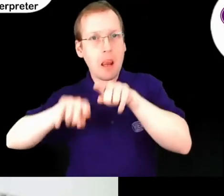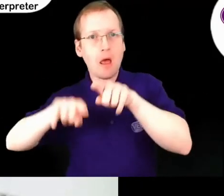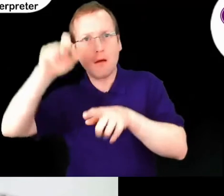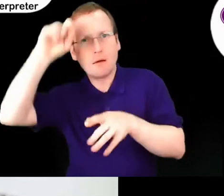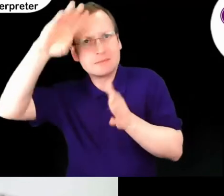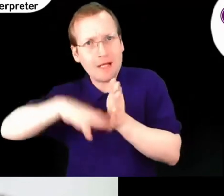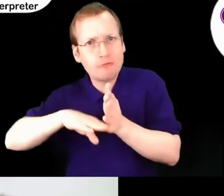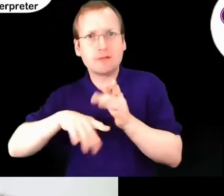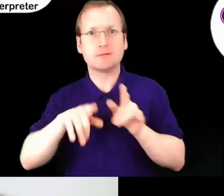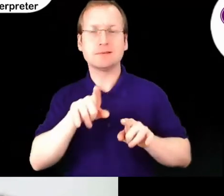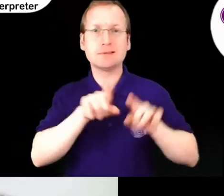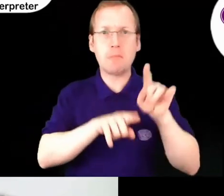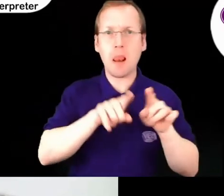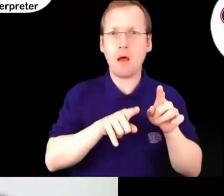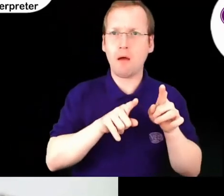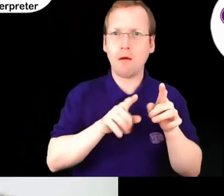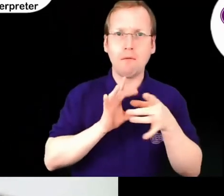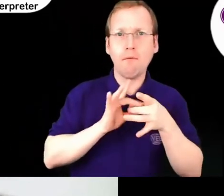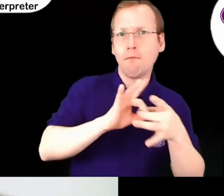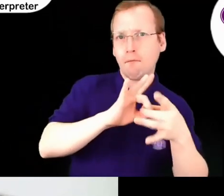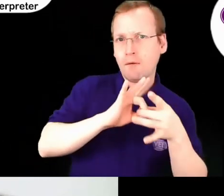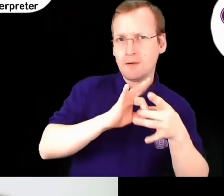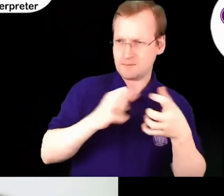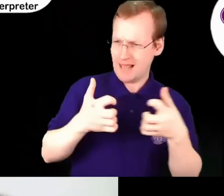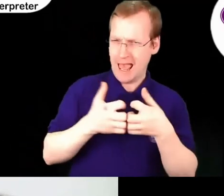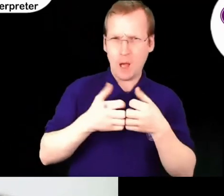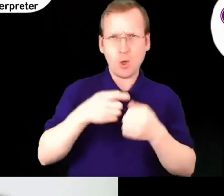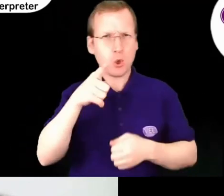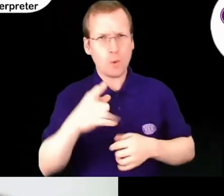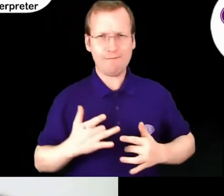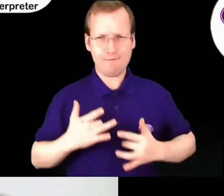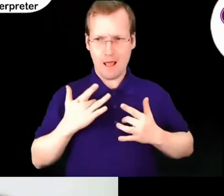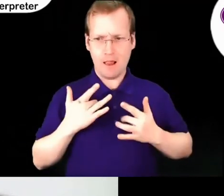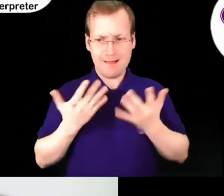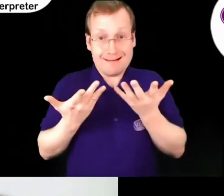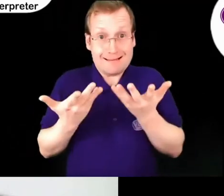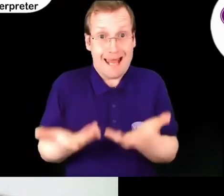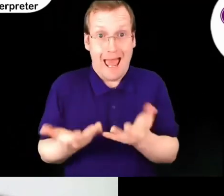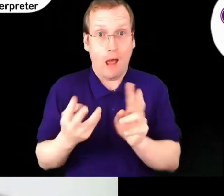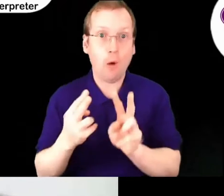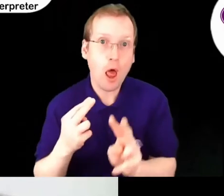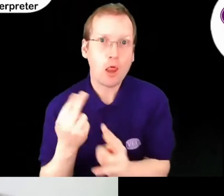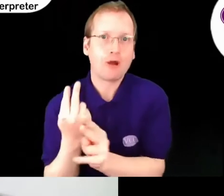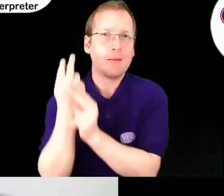similar experiences. I was wondering how you feel about that now, looking back.